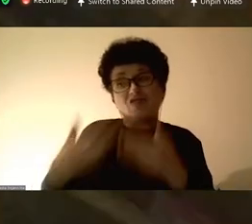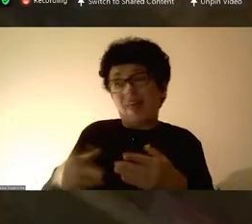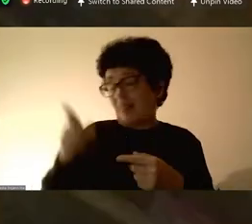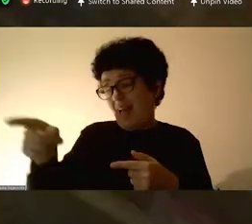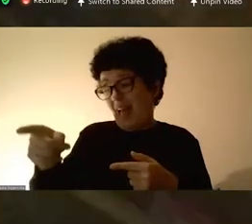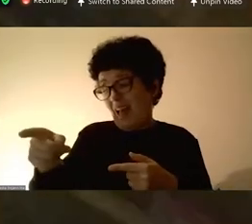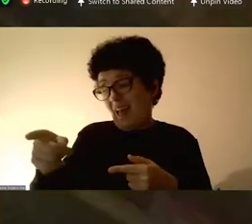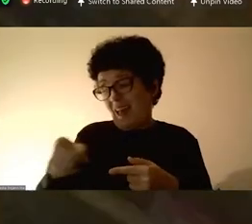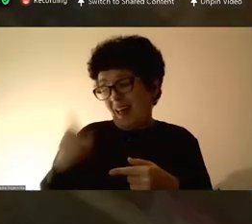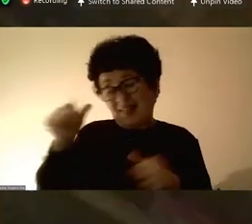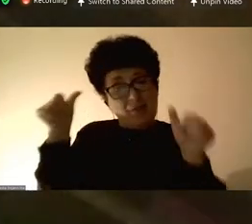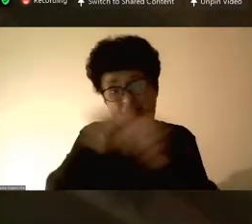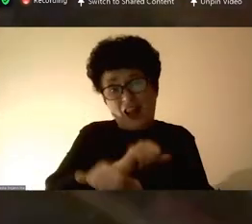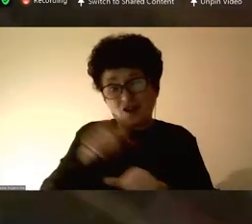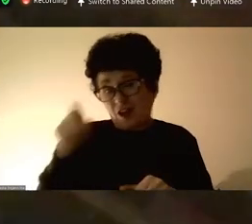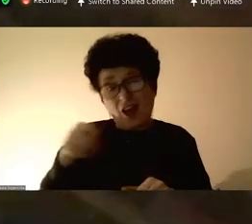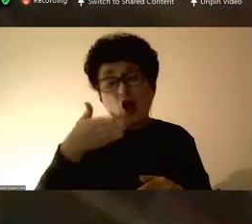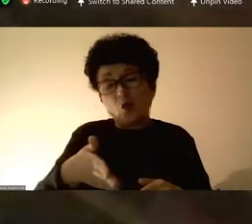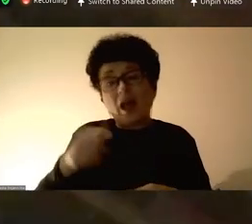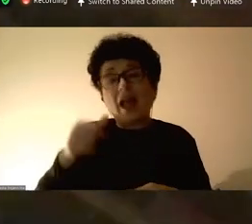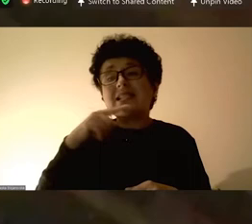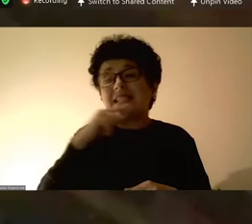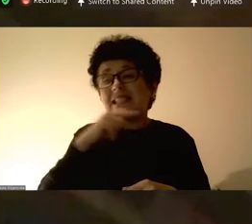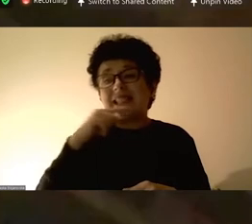So you see, you have flag